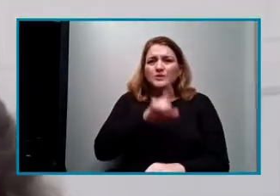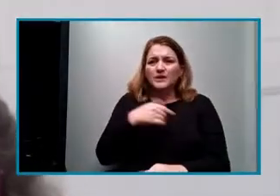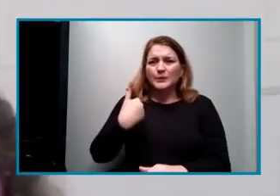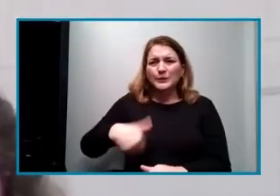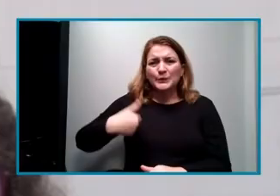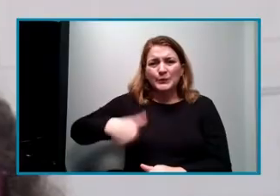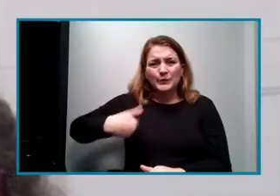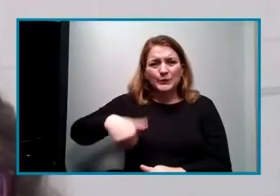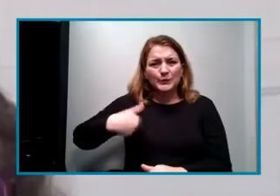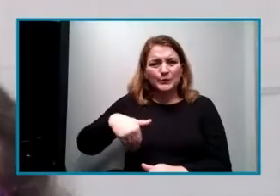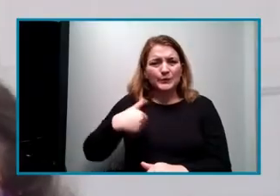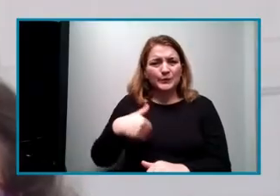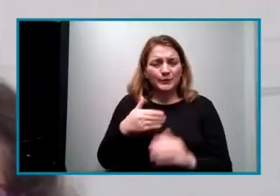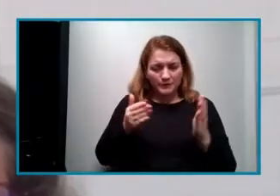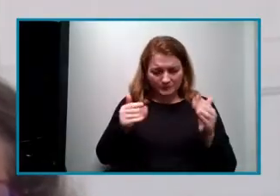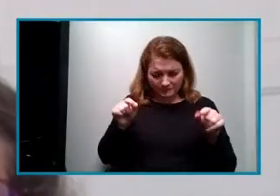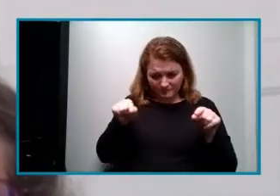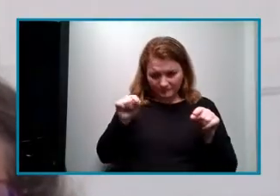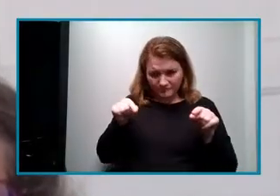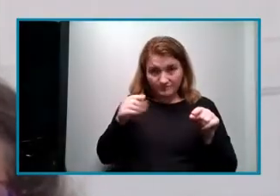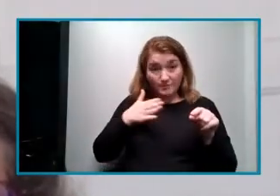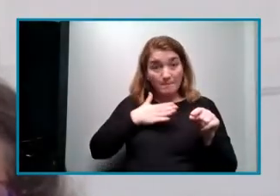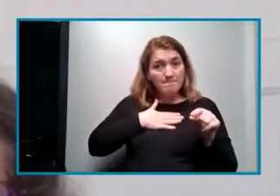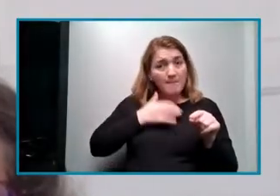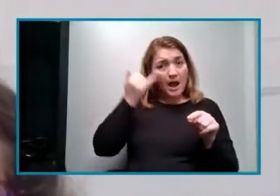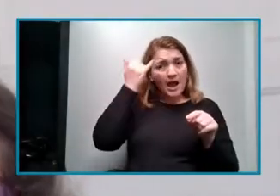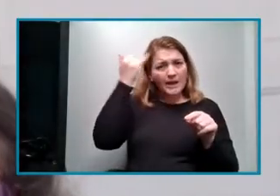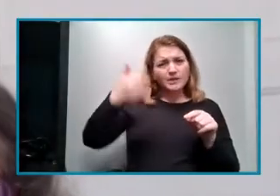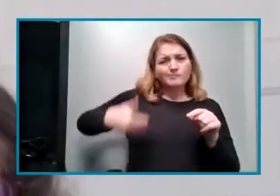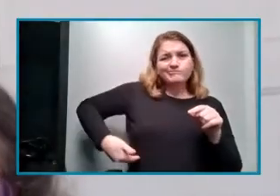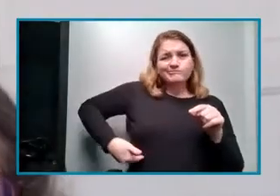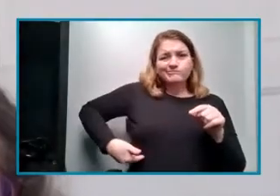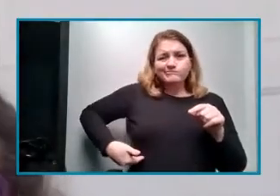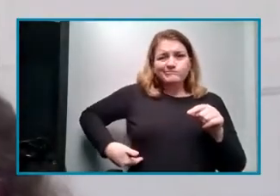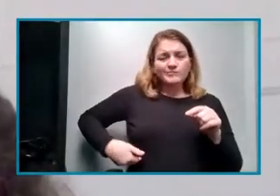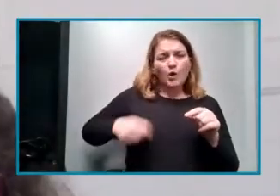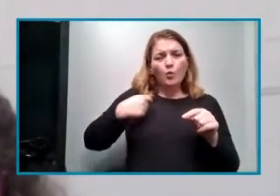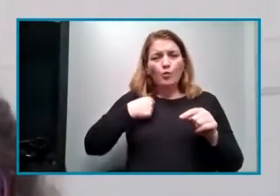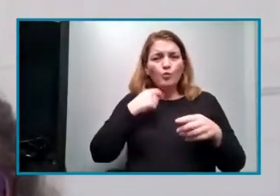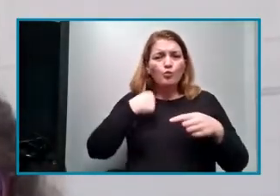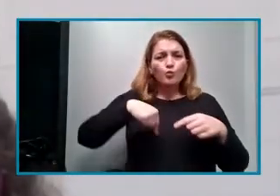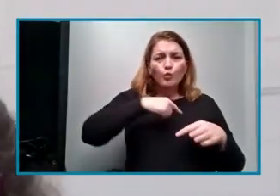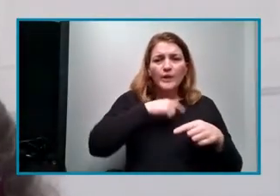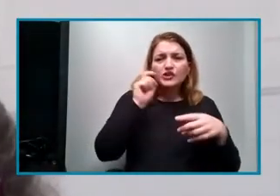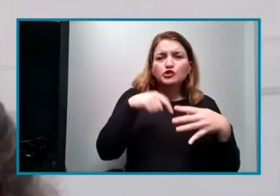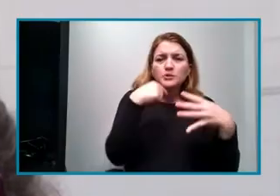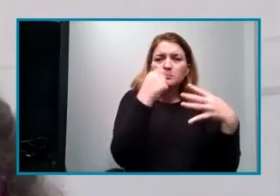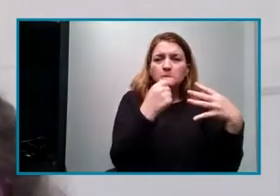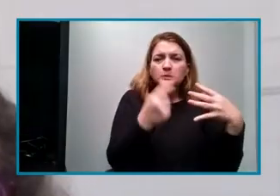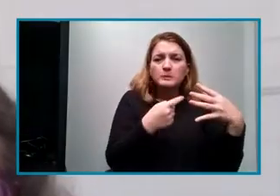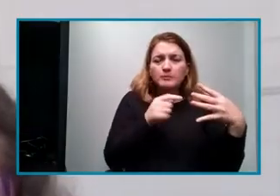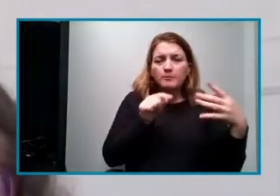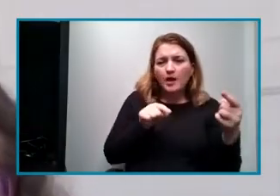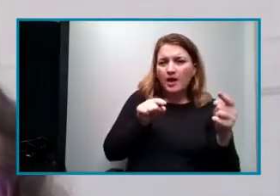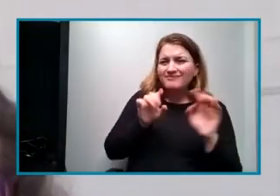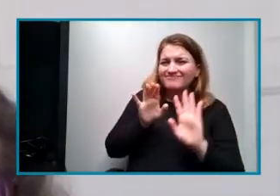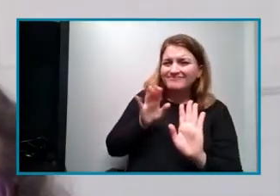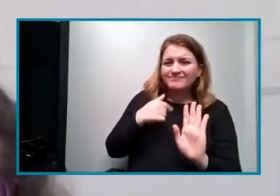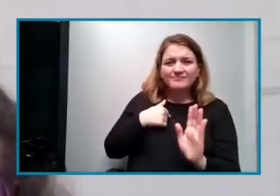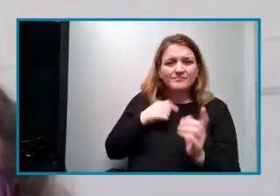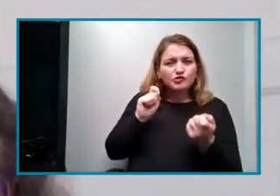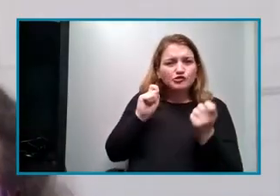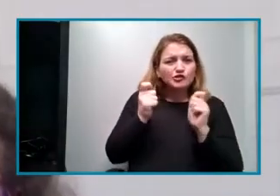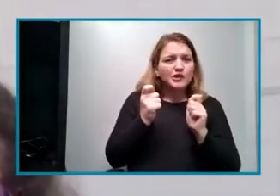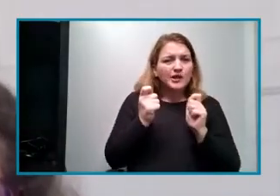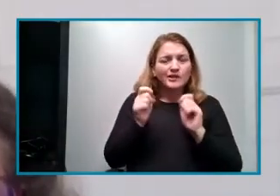my ideas, intuitions, whatever, but I came to really rely on hearing